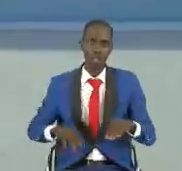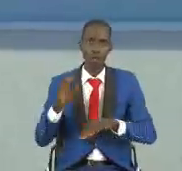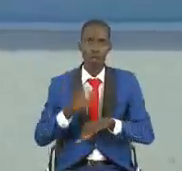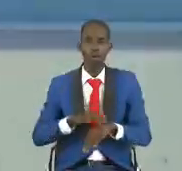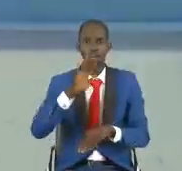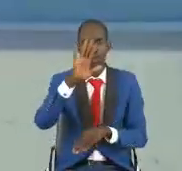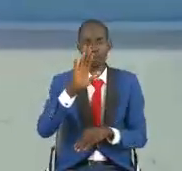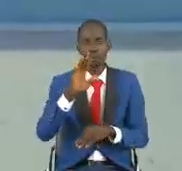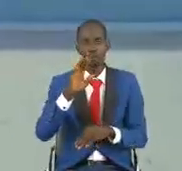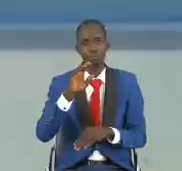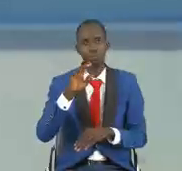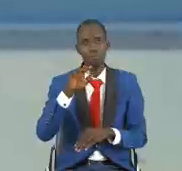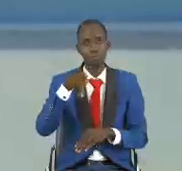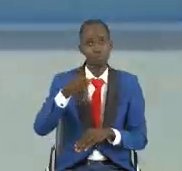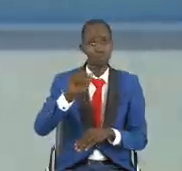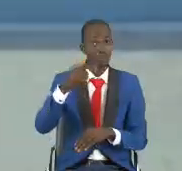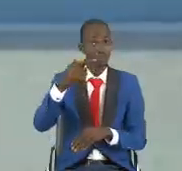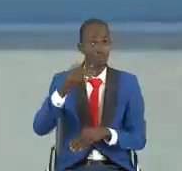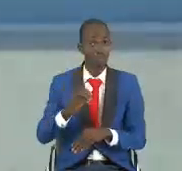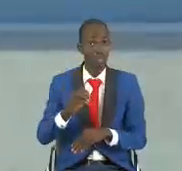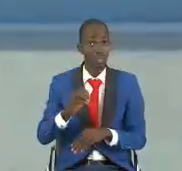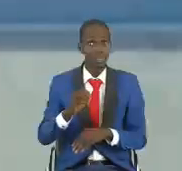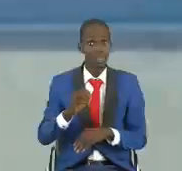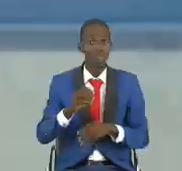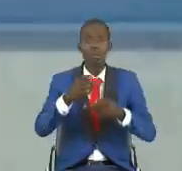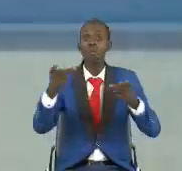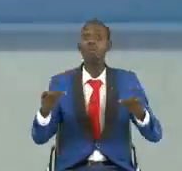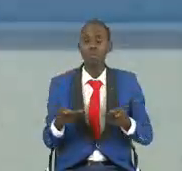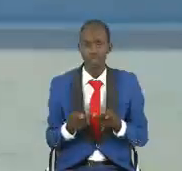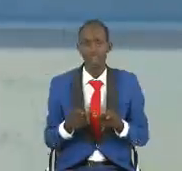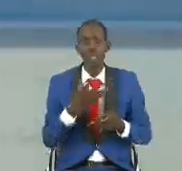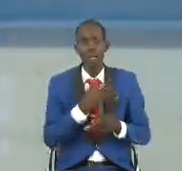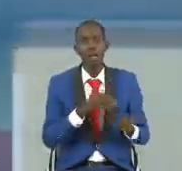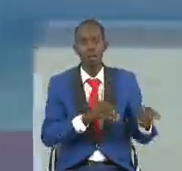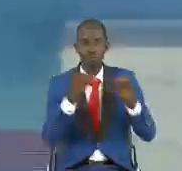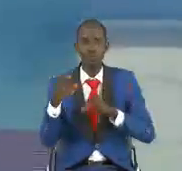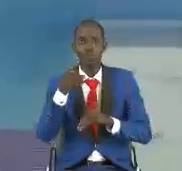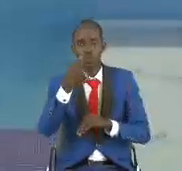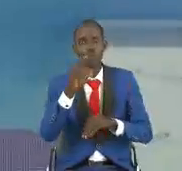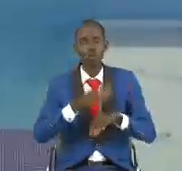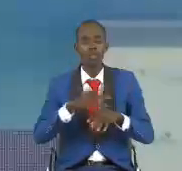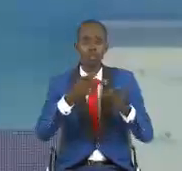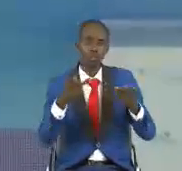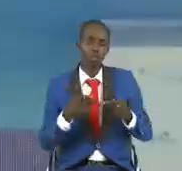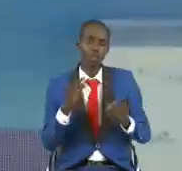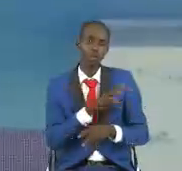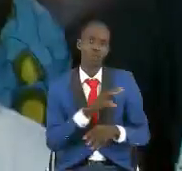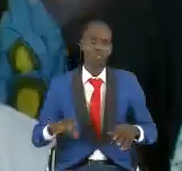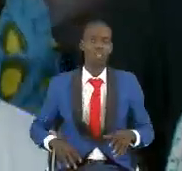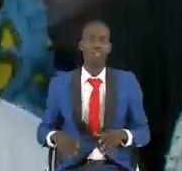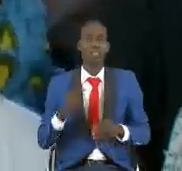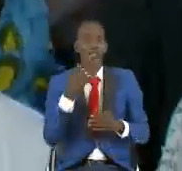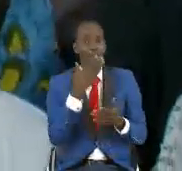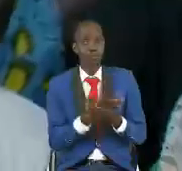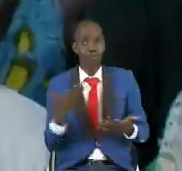puts you on the page of Christ. The good thing that you had is transferred to you.